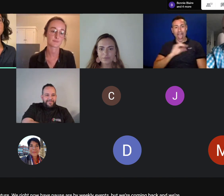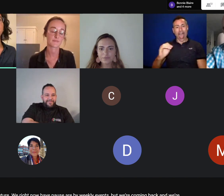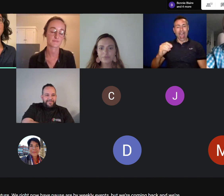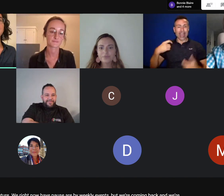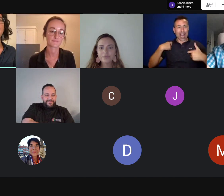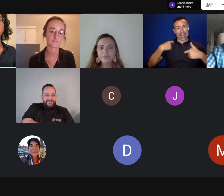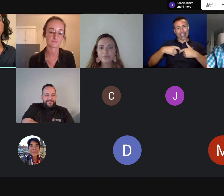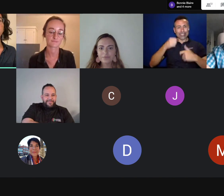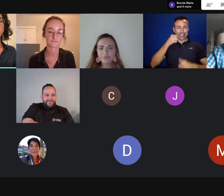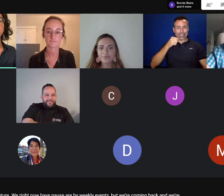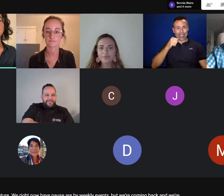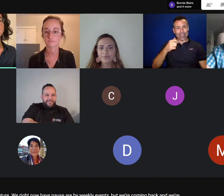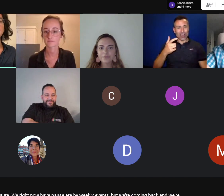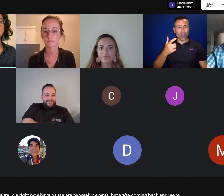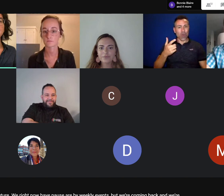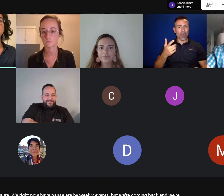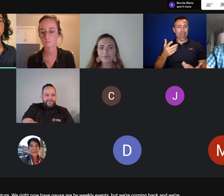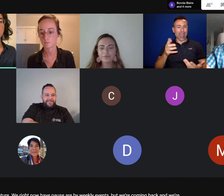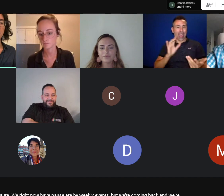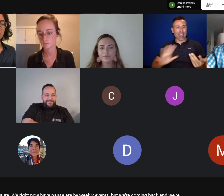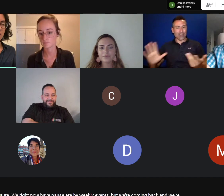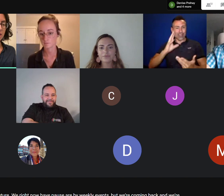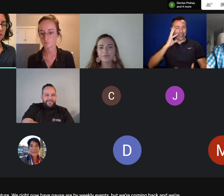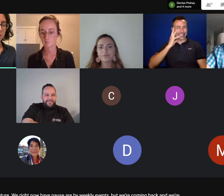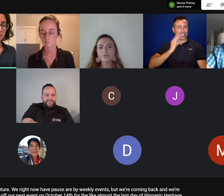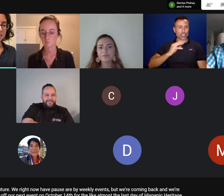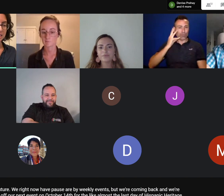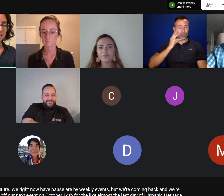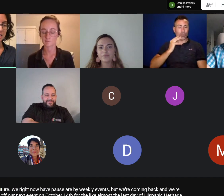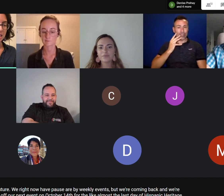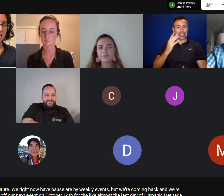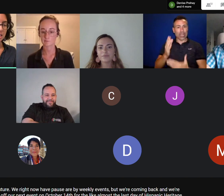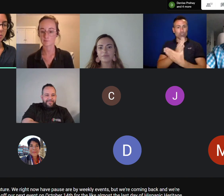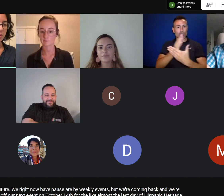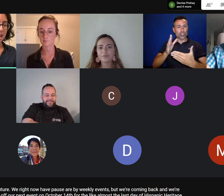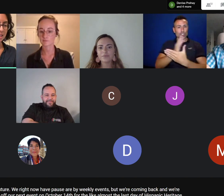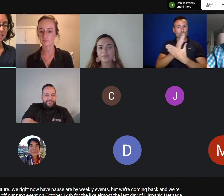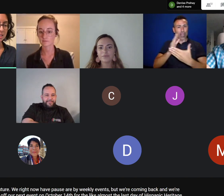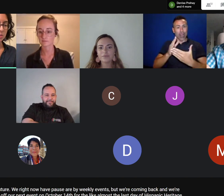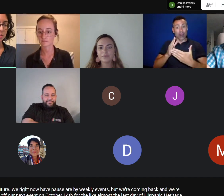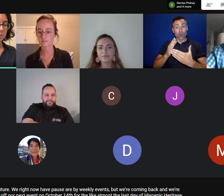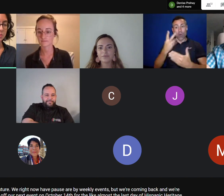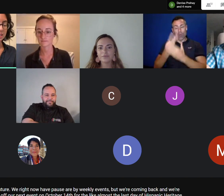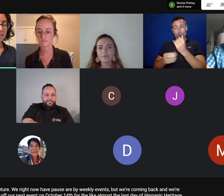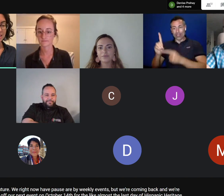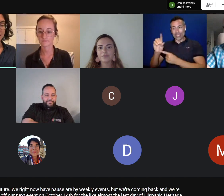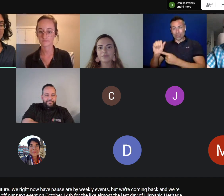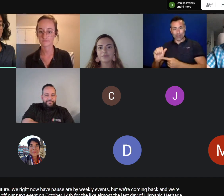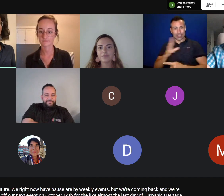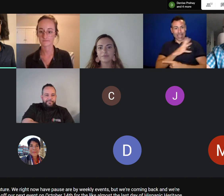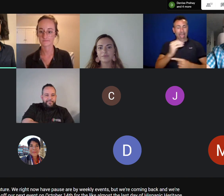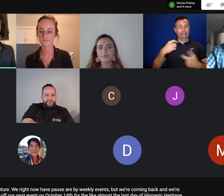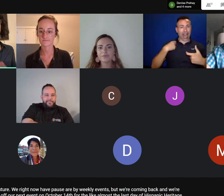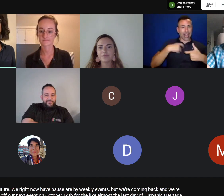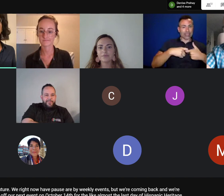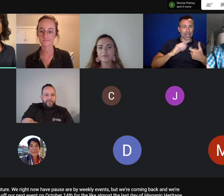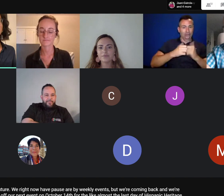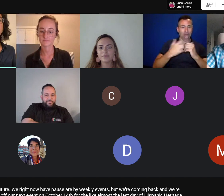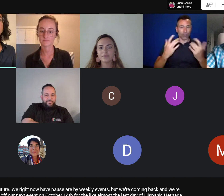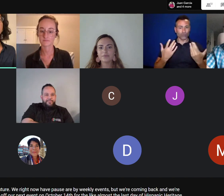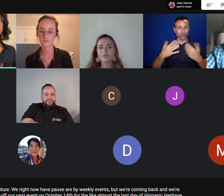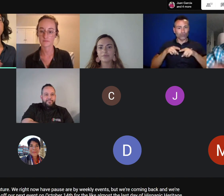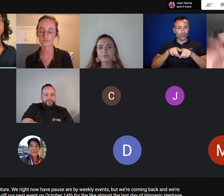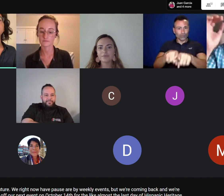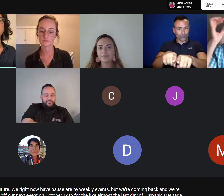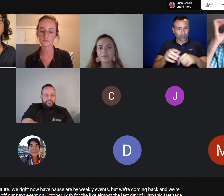and what does it mean to have both of those identities and share our experiences. So that is going to be really exciting. From that point